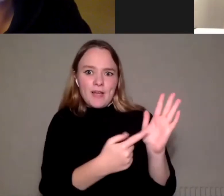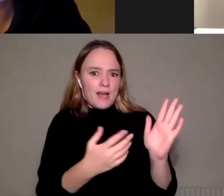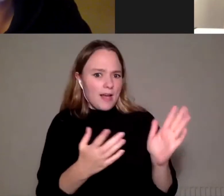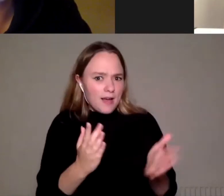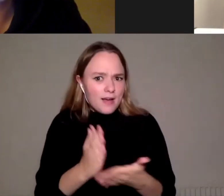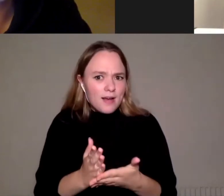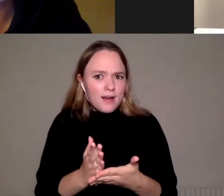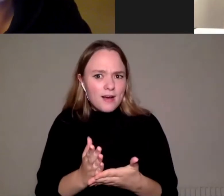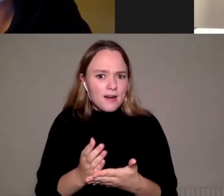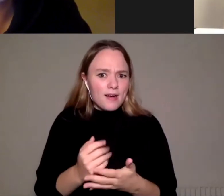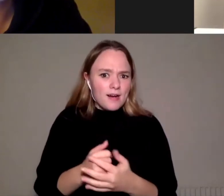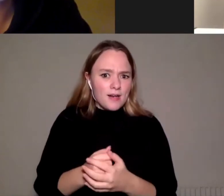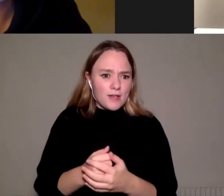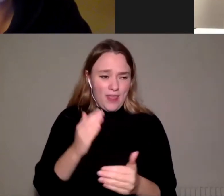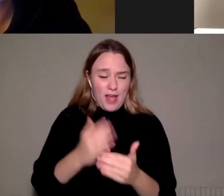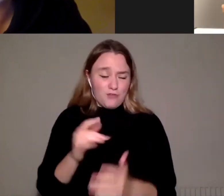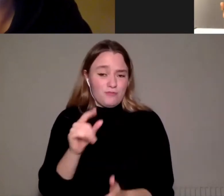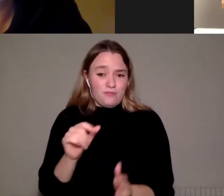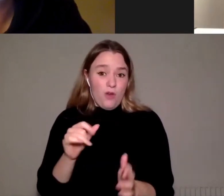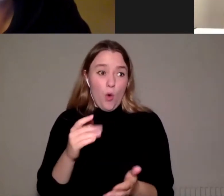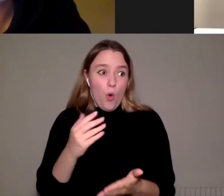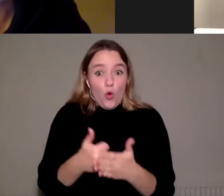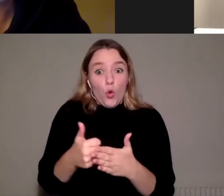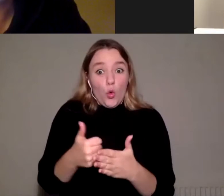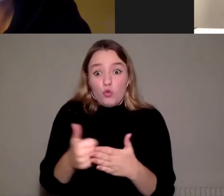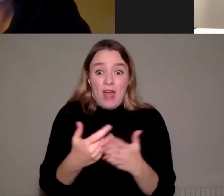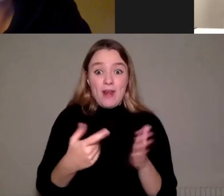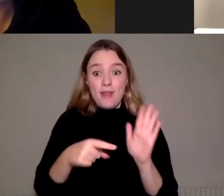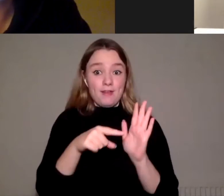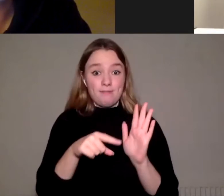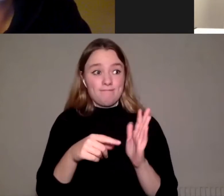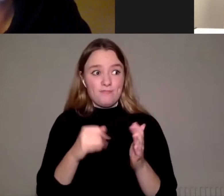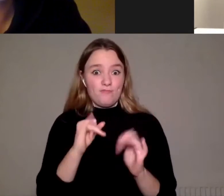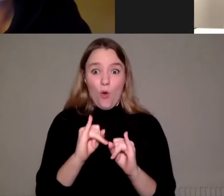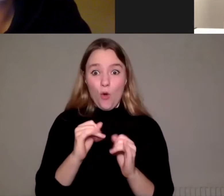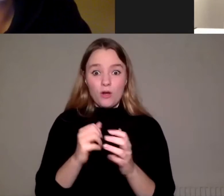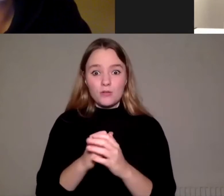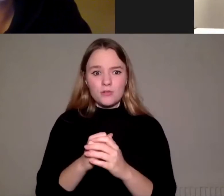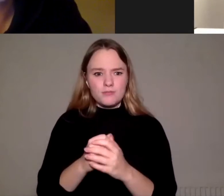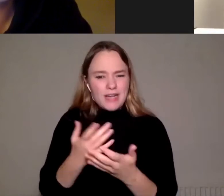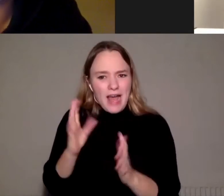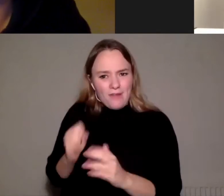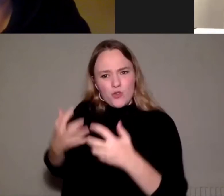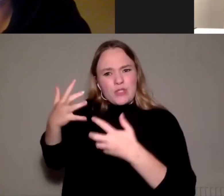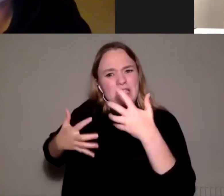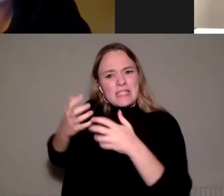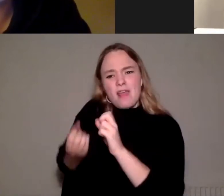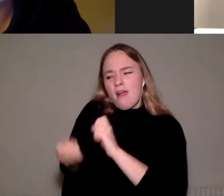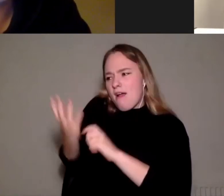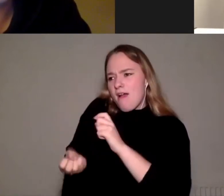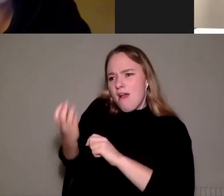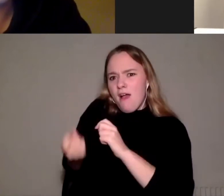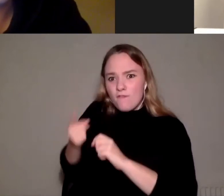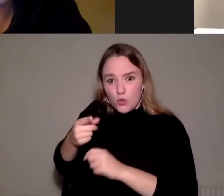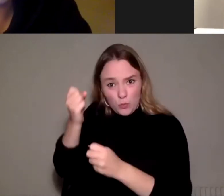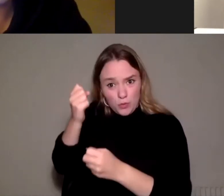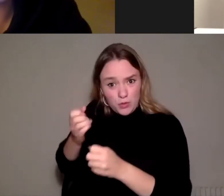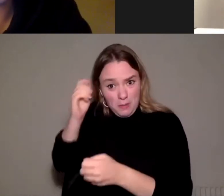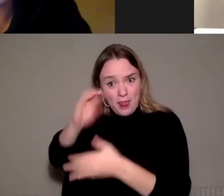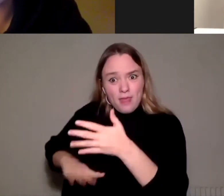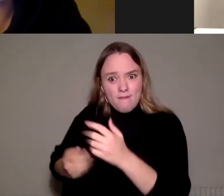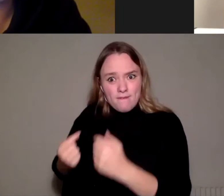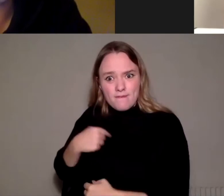far gone. I shouldn't have to put a statistic in for you to actually believe my